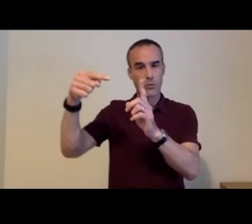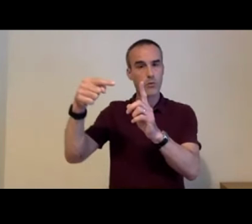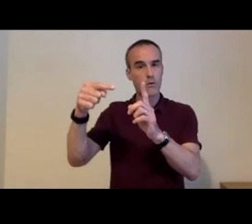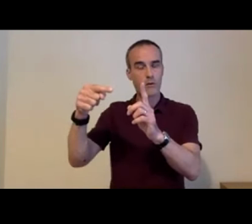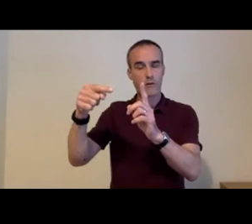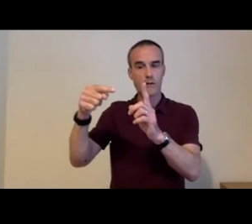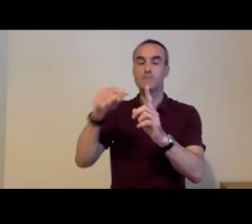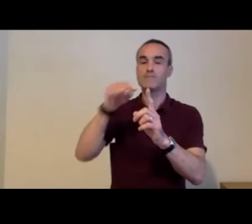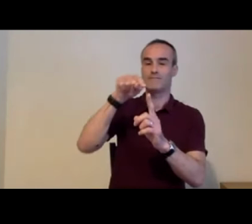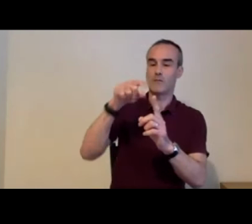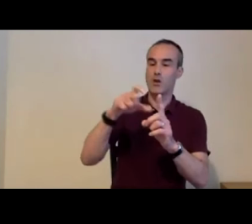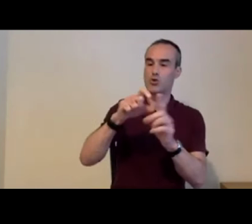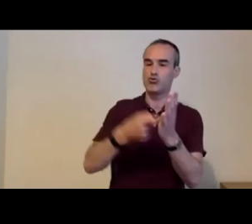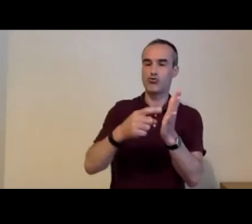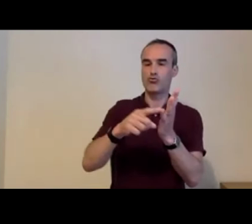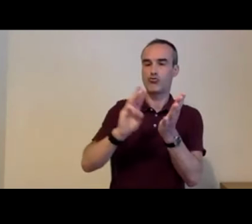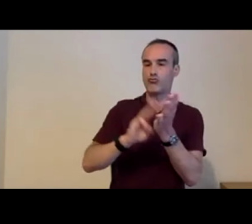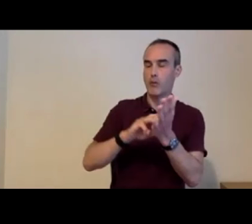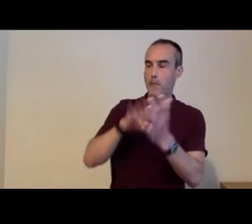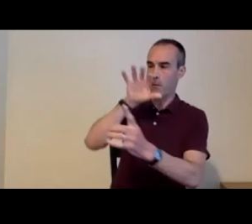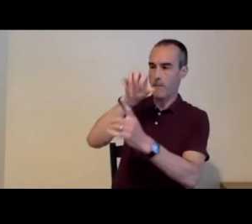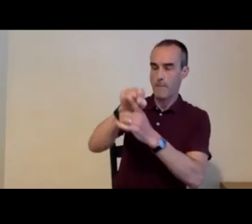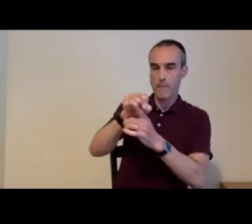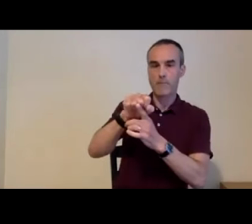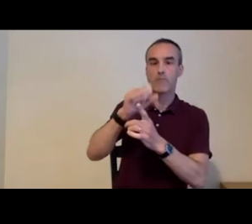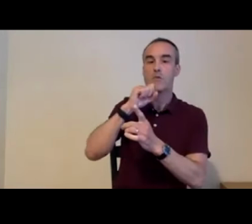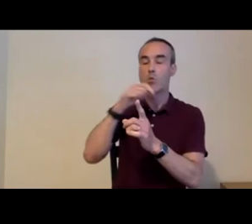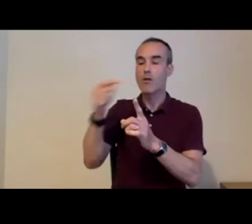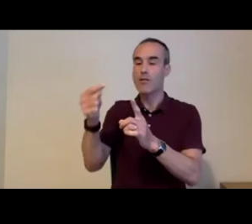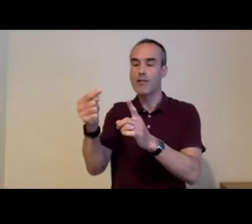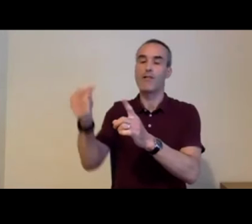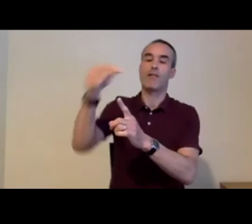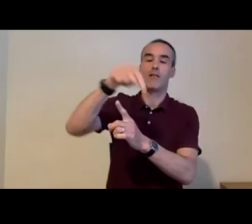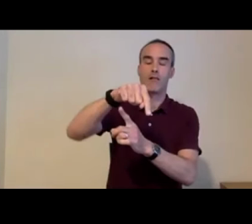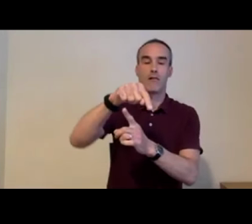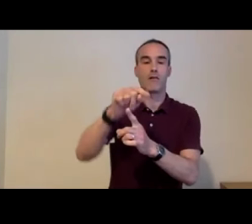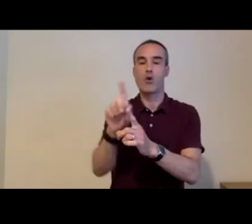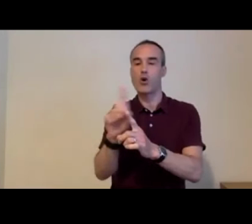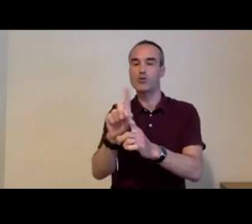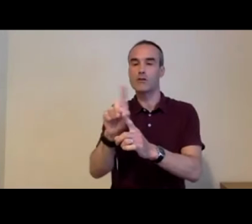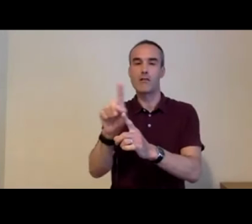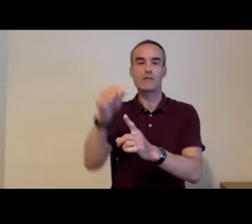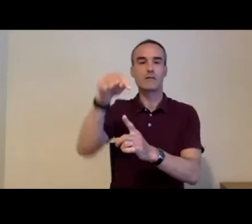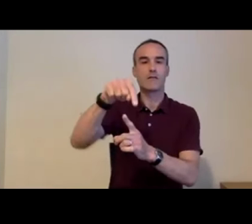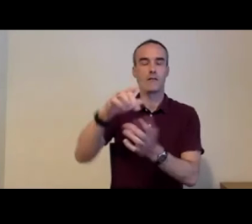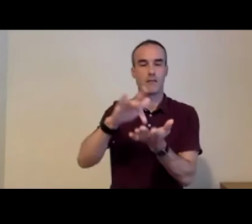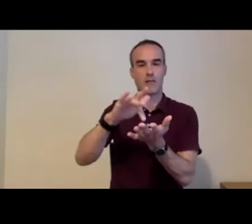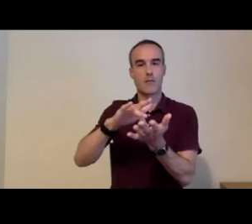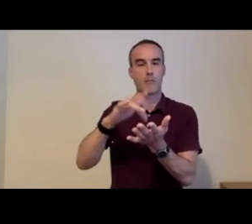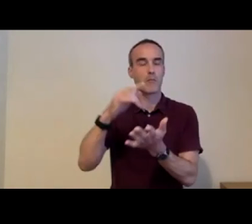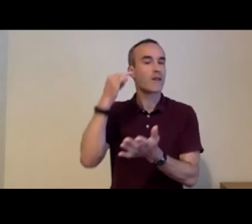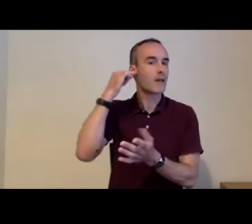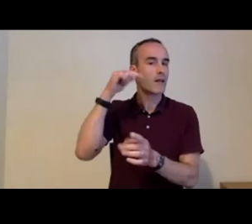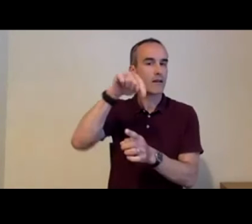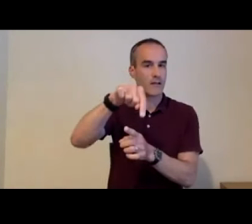eardrum, and then played across the air-containing middle ear by the ossicles, the smallest bones in your body. As